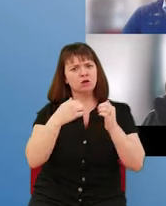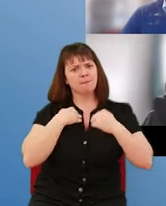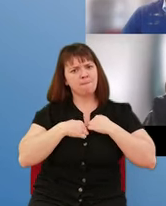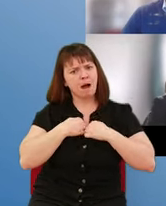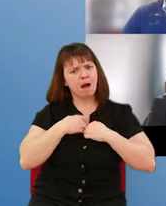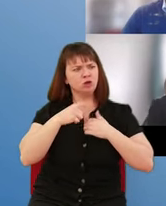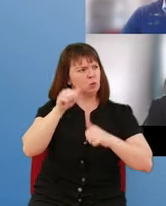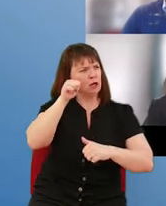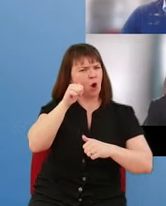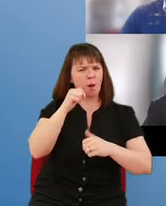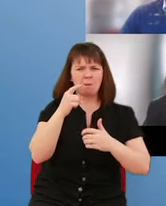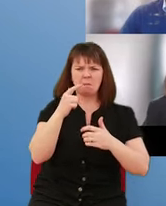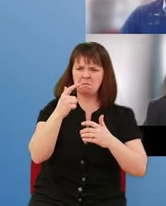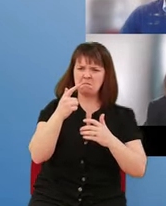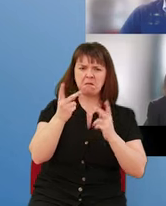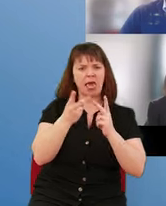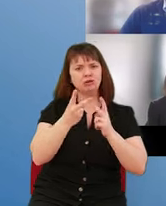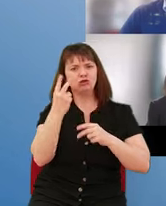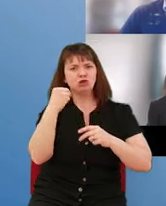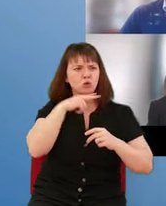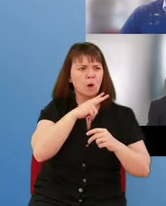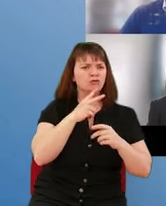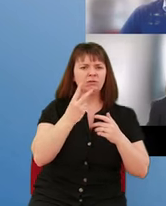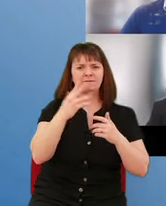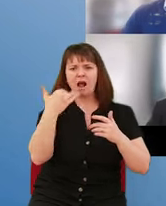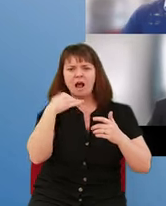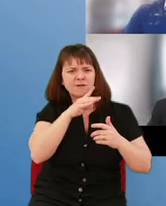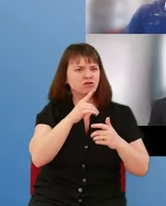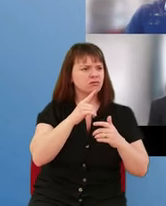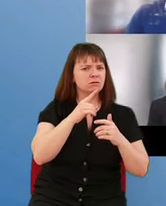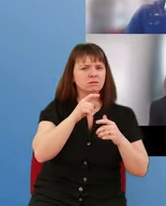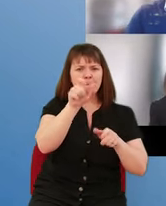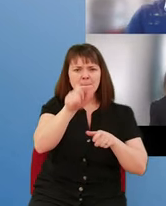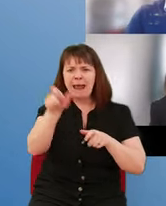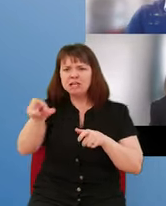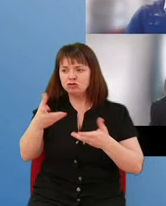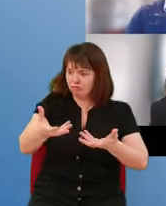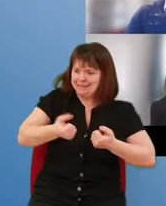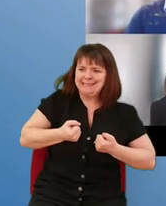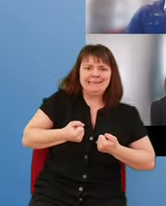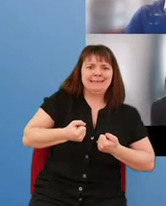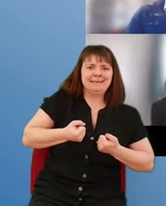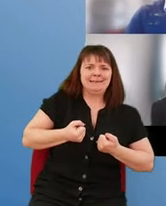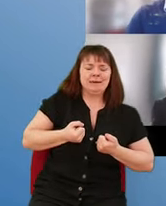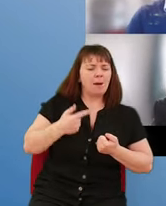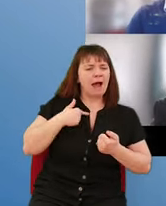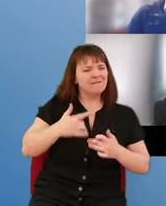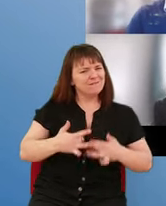that tangible sense of what's actually going to happen, I think, to make a difference for these patients.